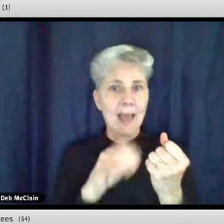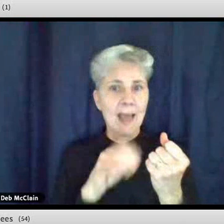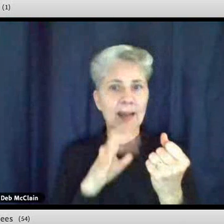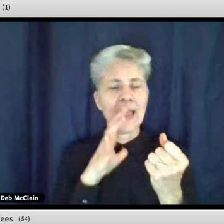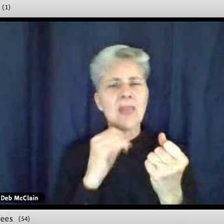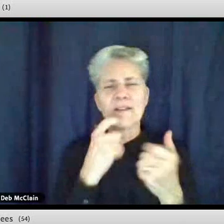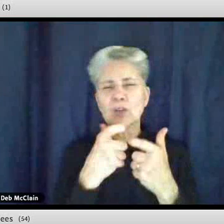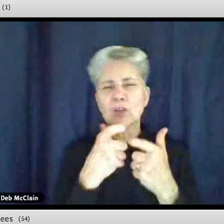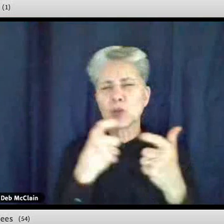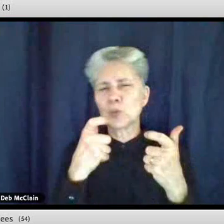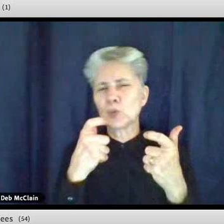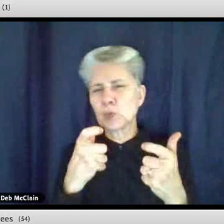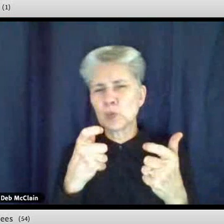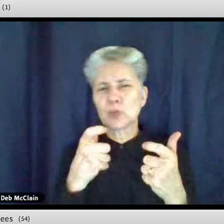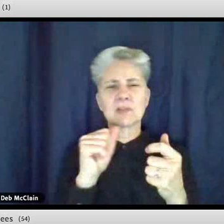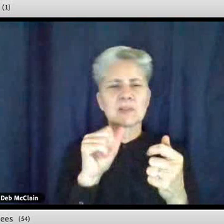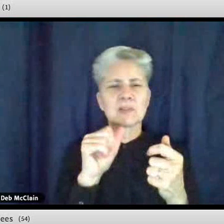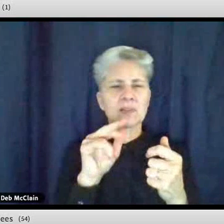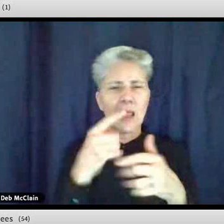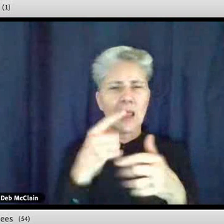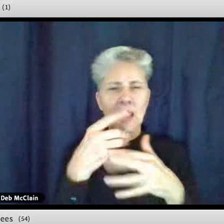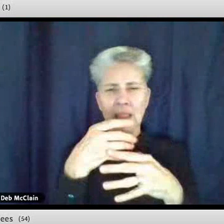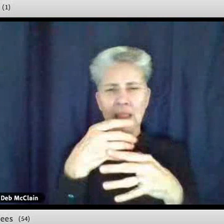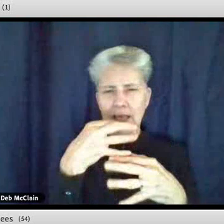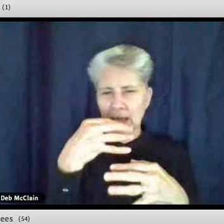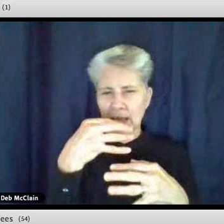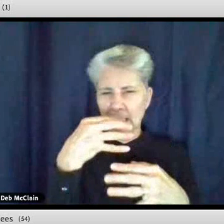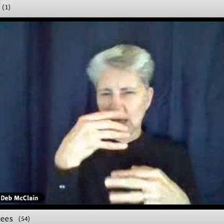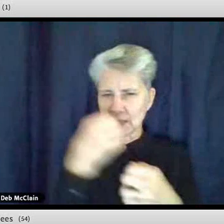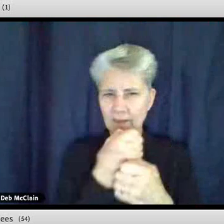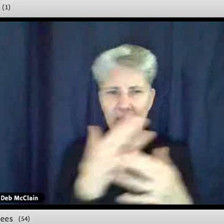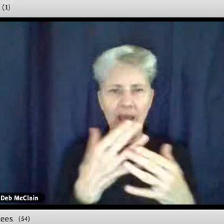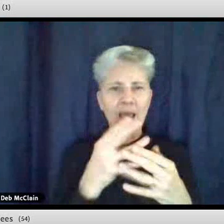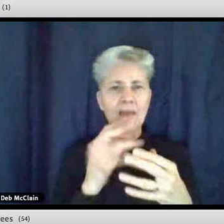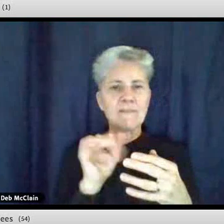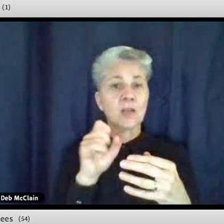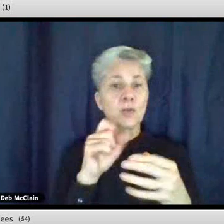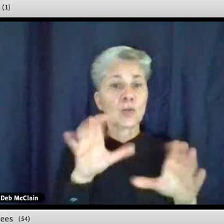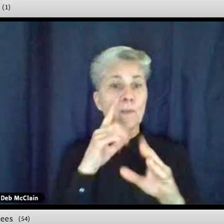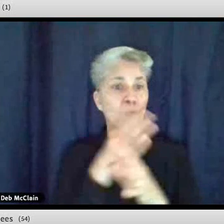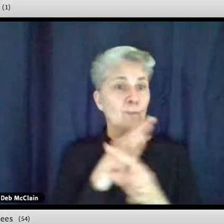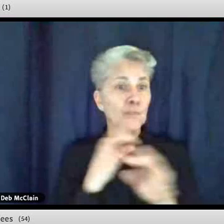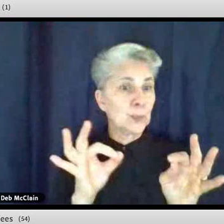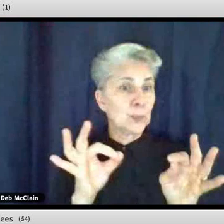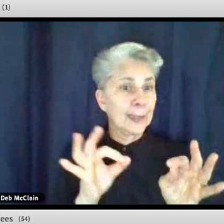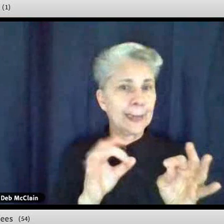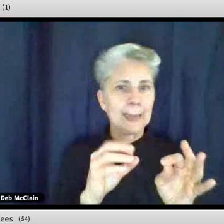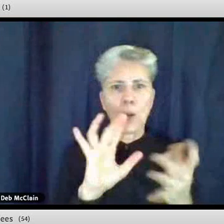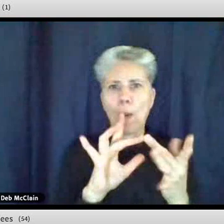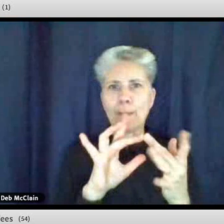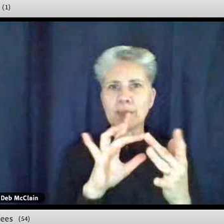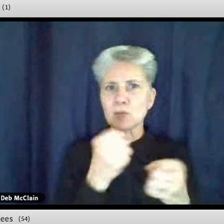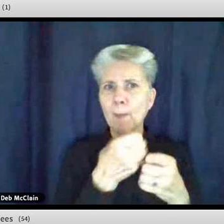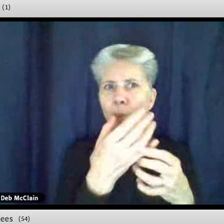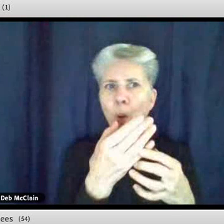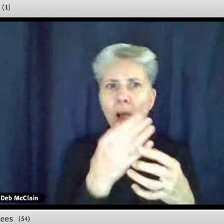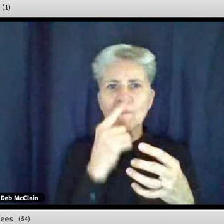mention there is this amazing educational resources, and they've got a huge site where they've listed everything